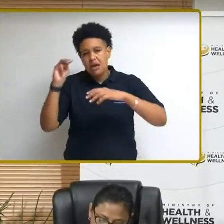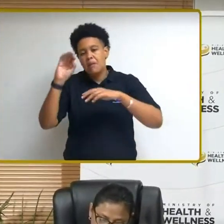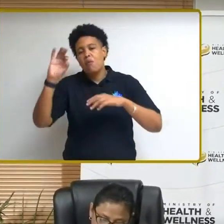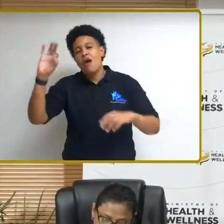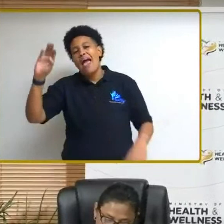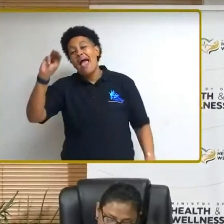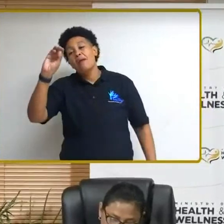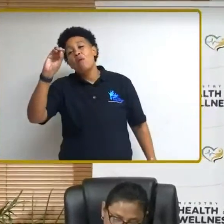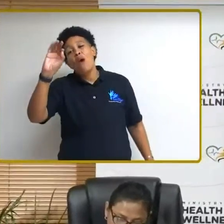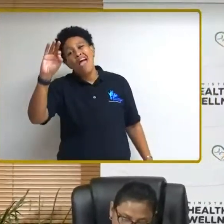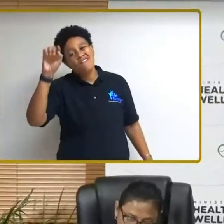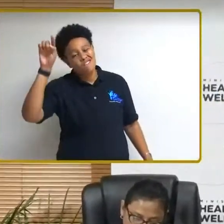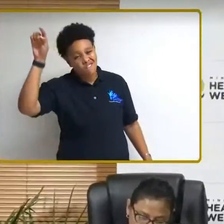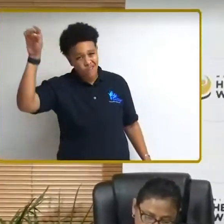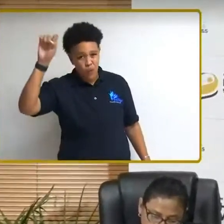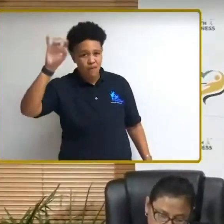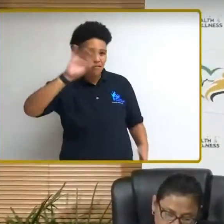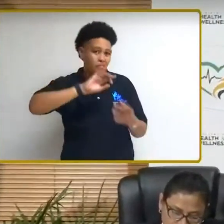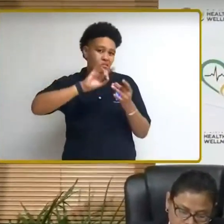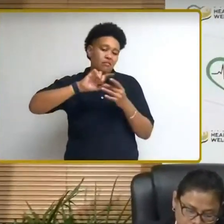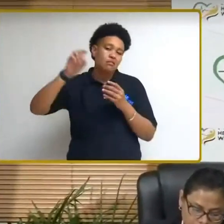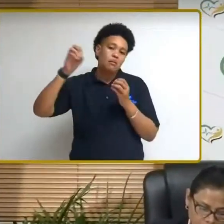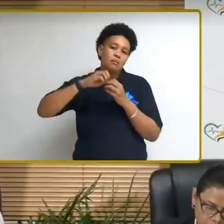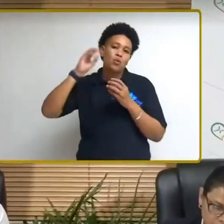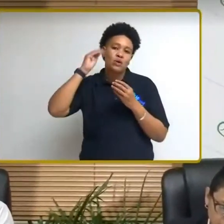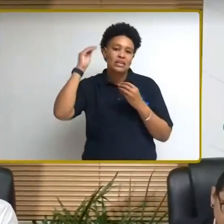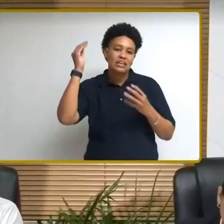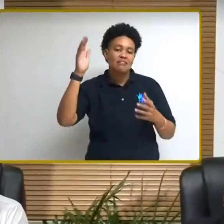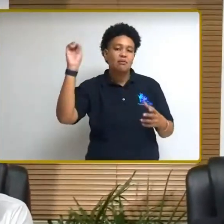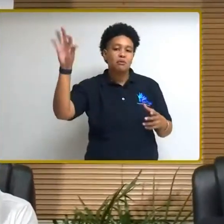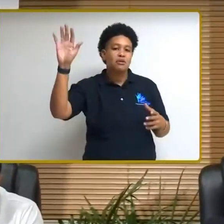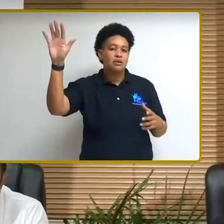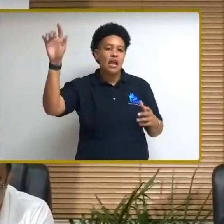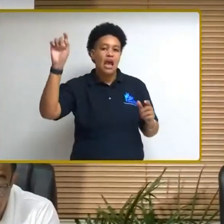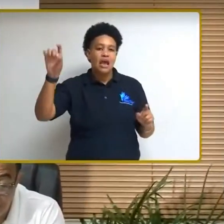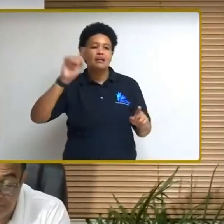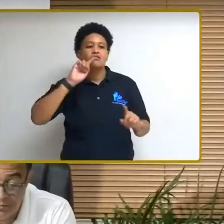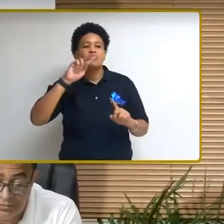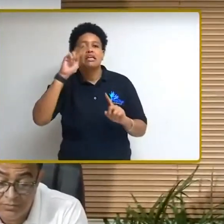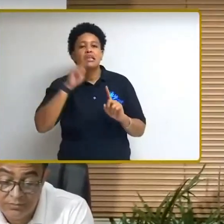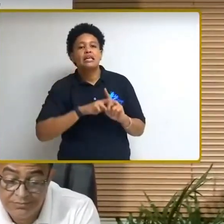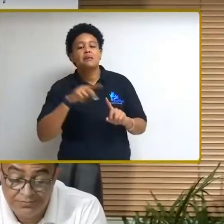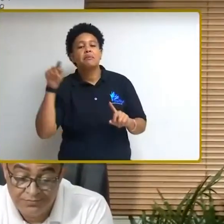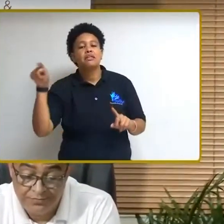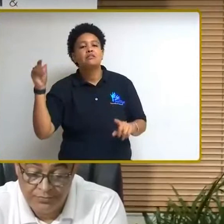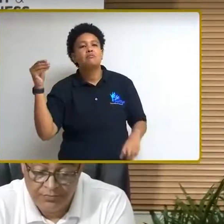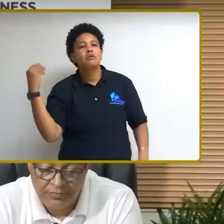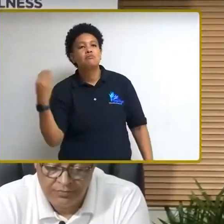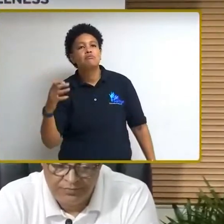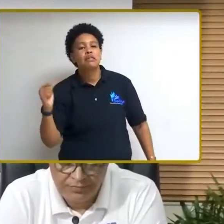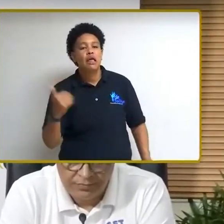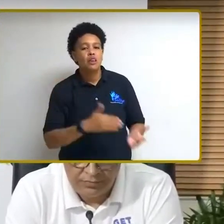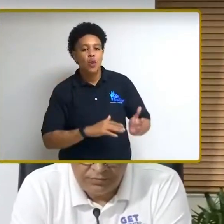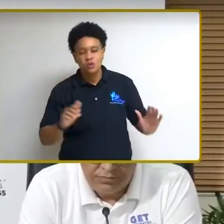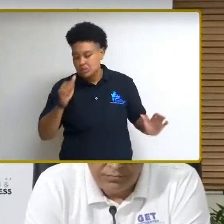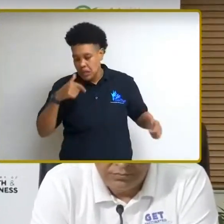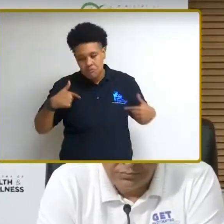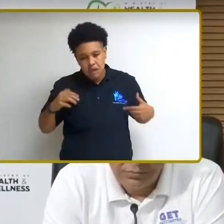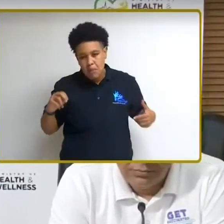and the Public Service will provide more details on the implementation of that